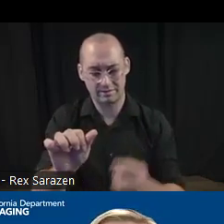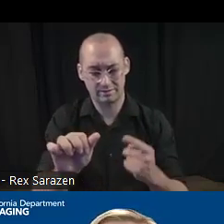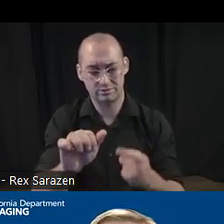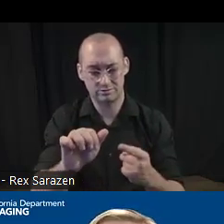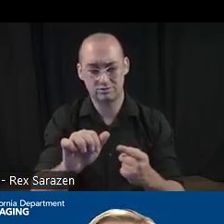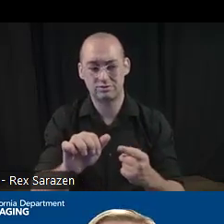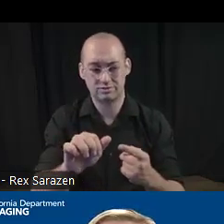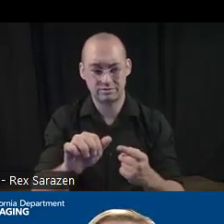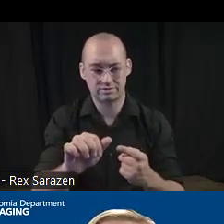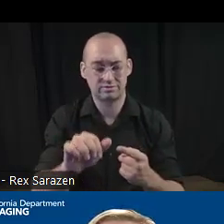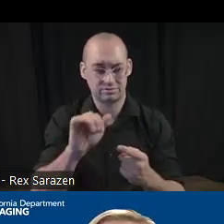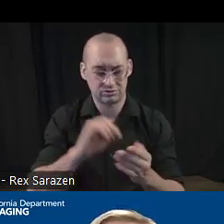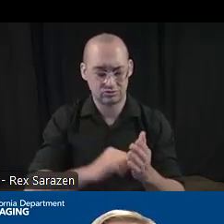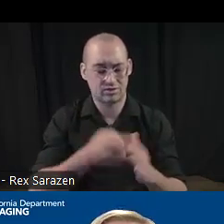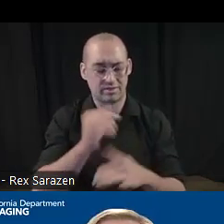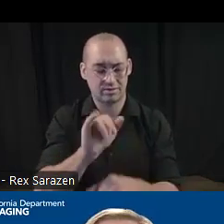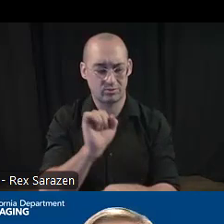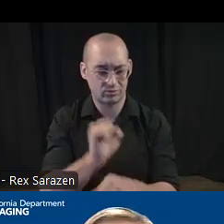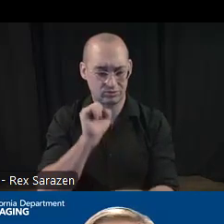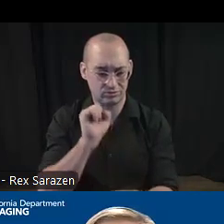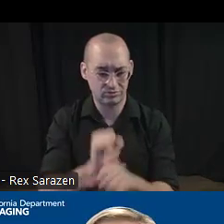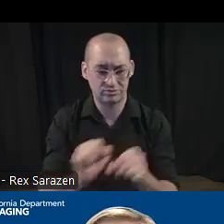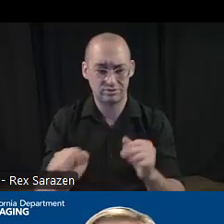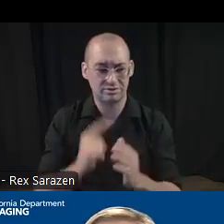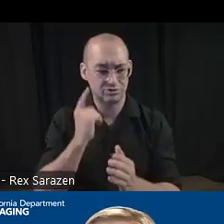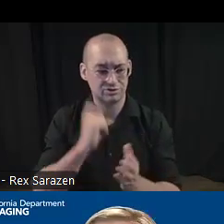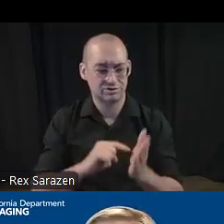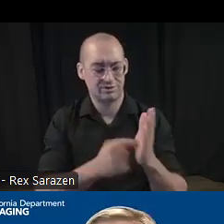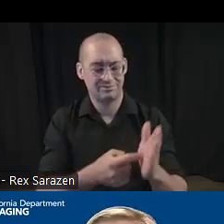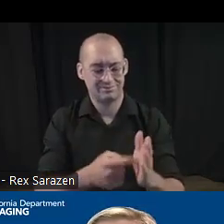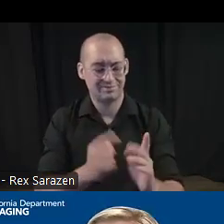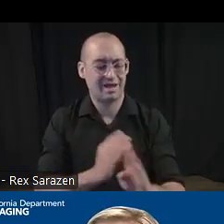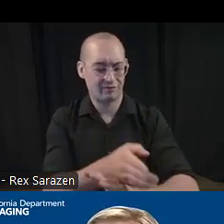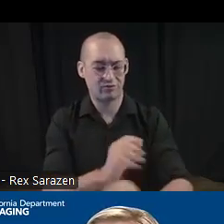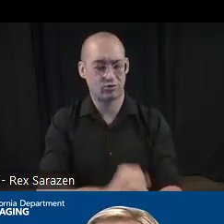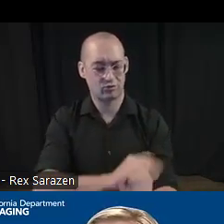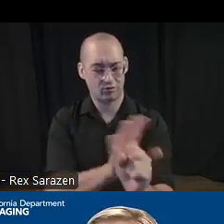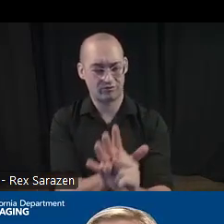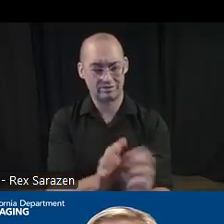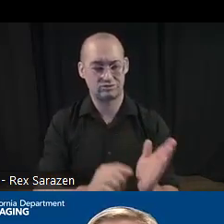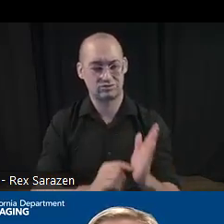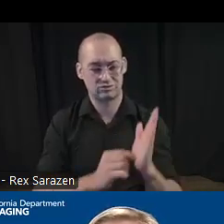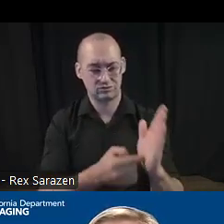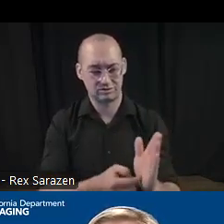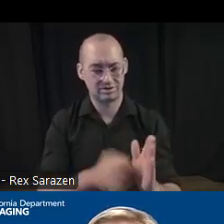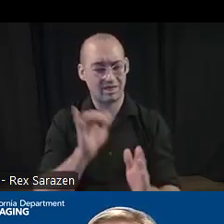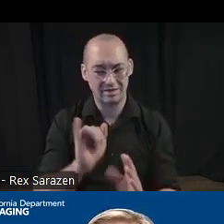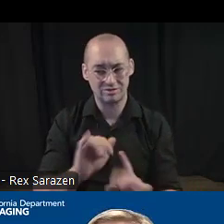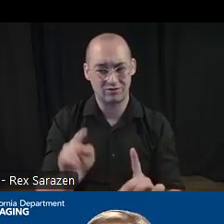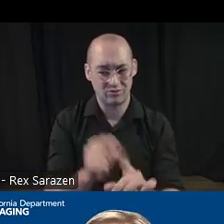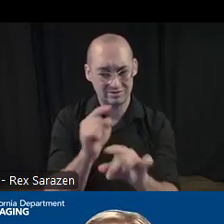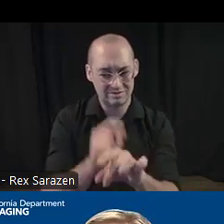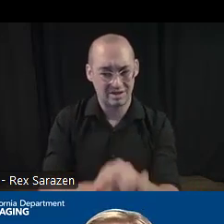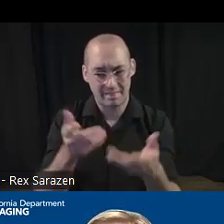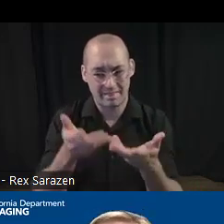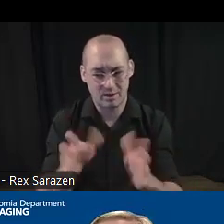We started this work just coming out of the COVID pandemic, and it was one of the first times we got to be in person